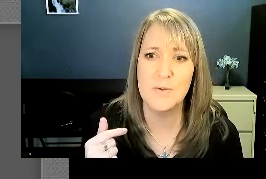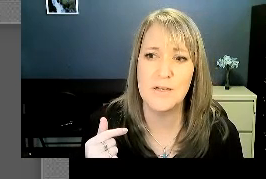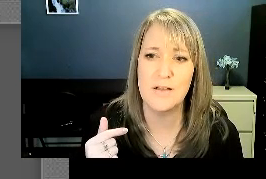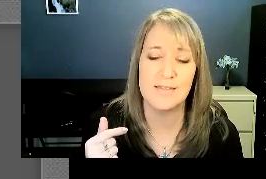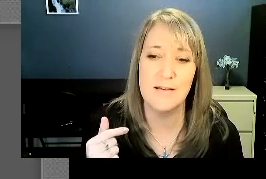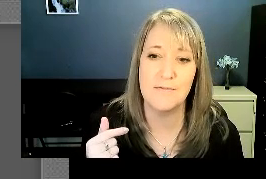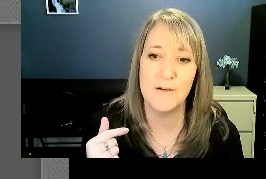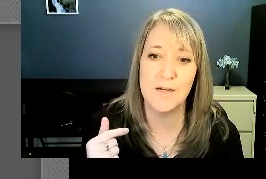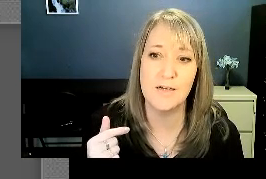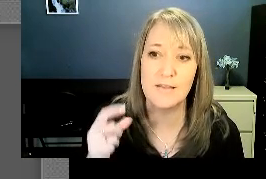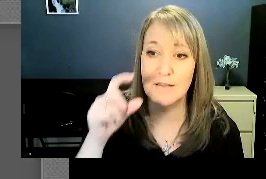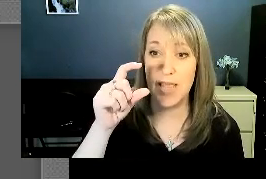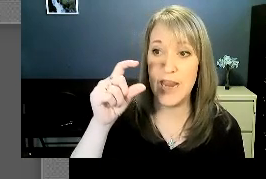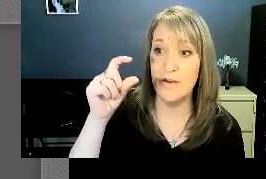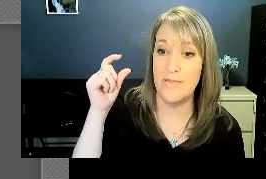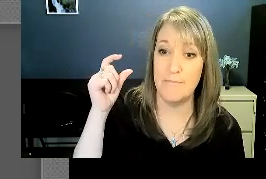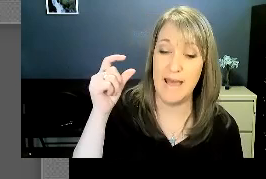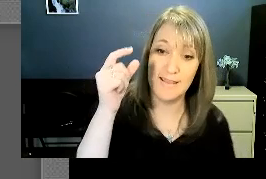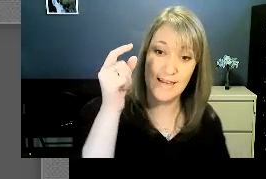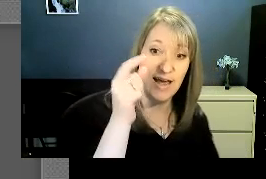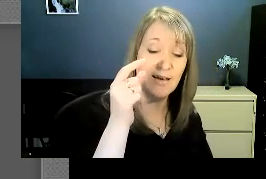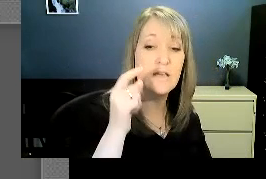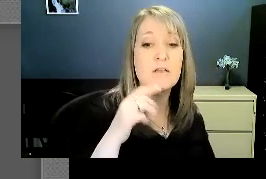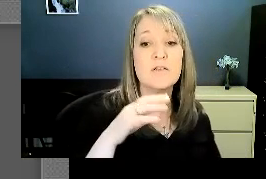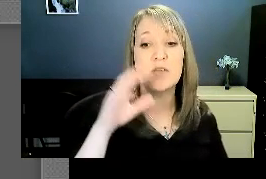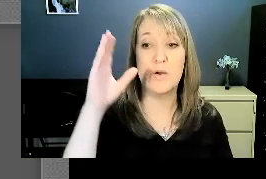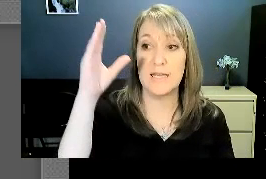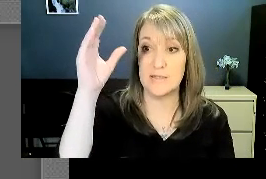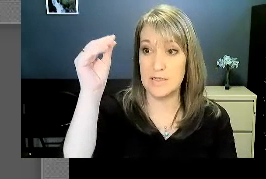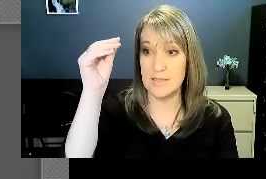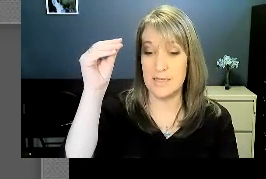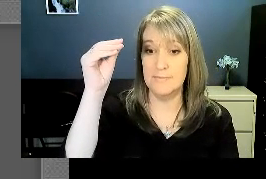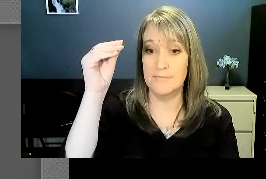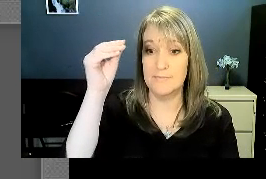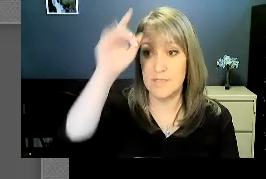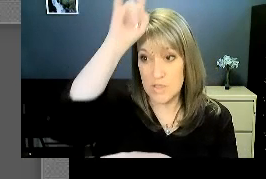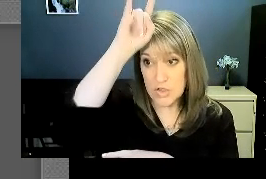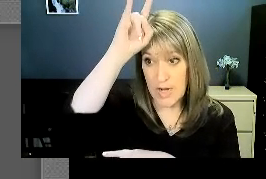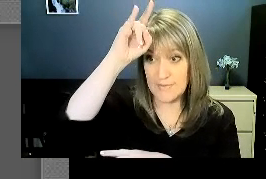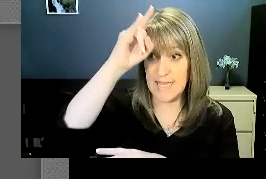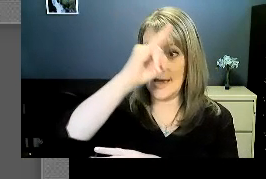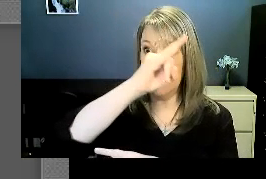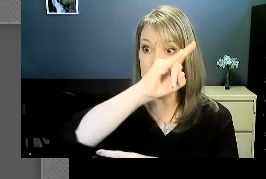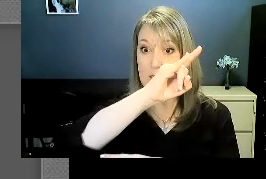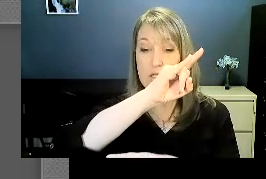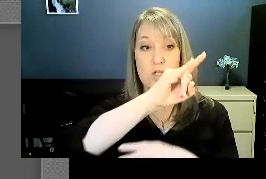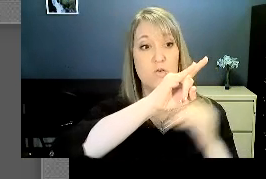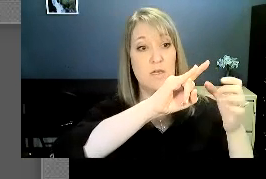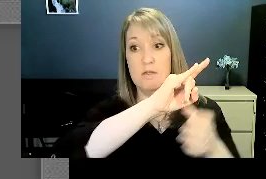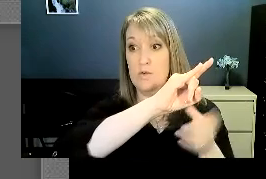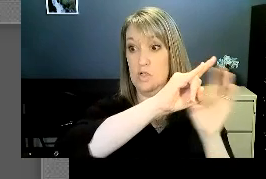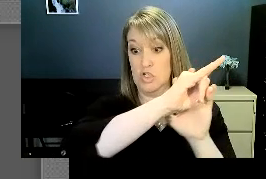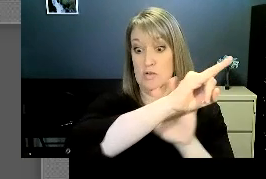I don't even know what you call it. It's not fur, the hair on the back of the neck. So, okay, so here's the giraffe's head.